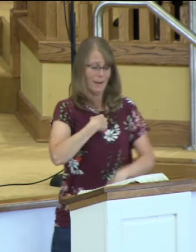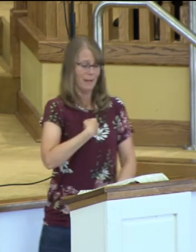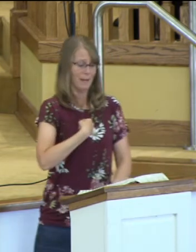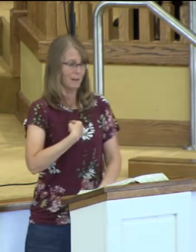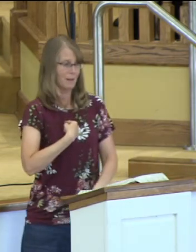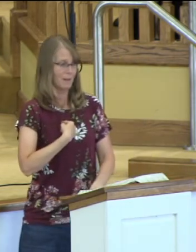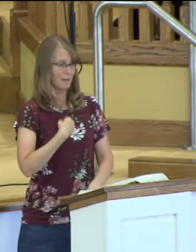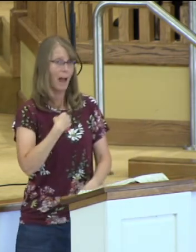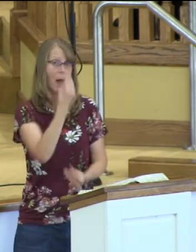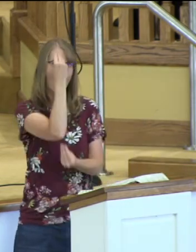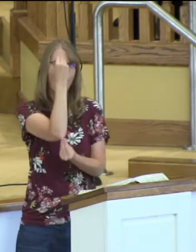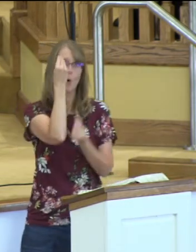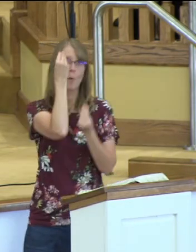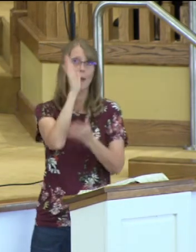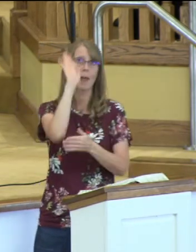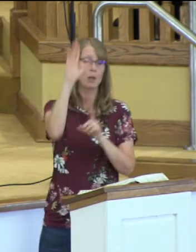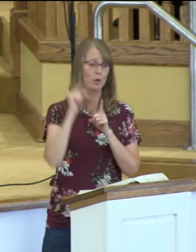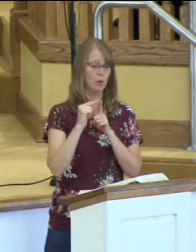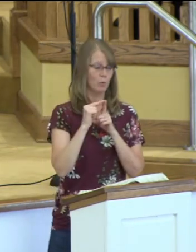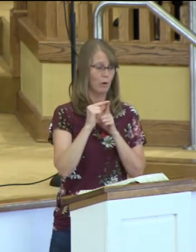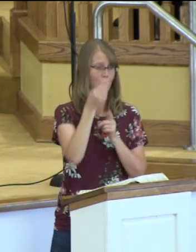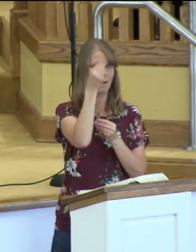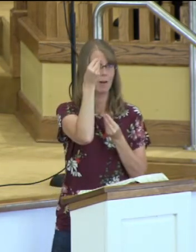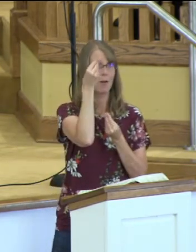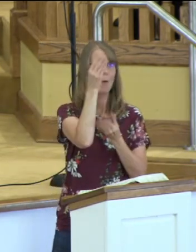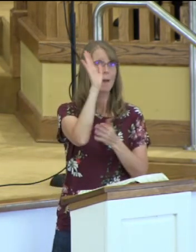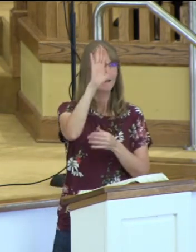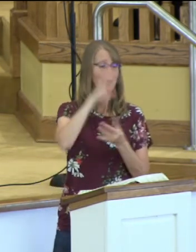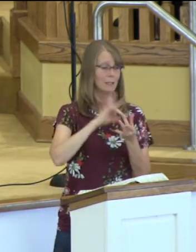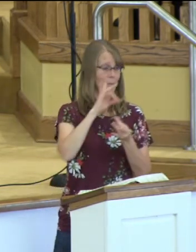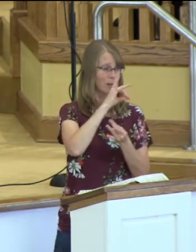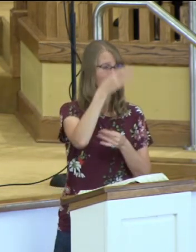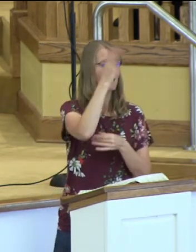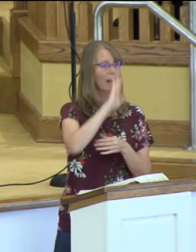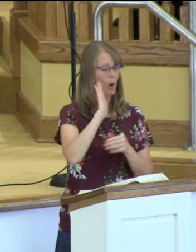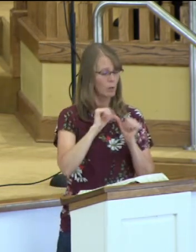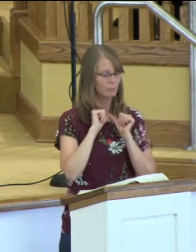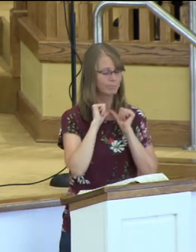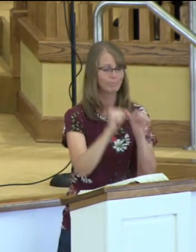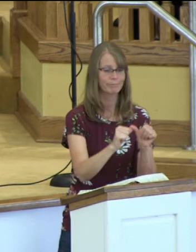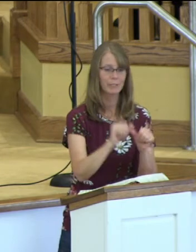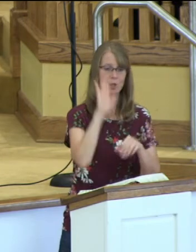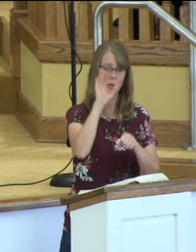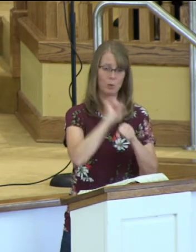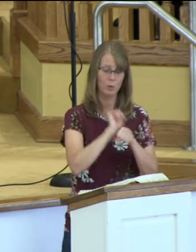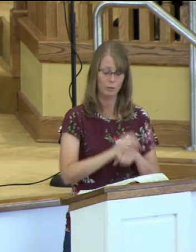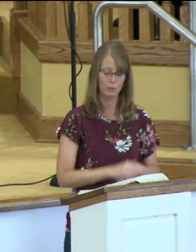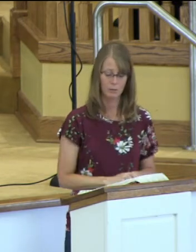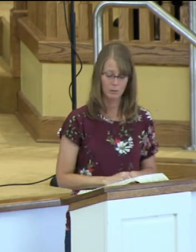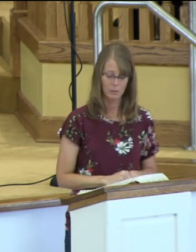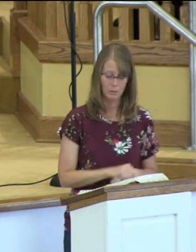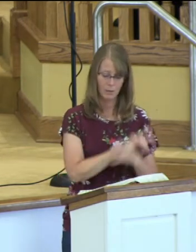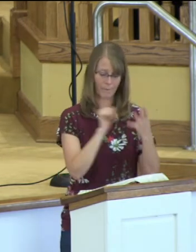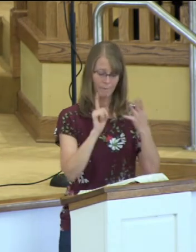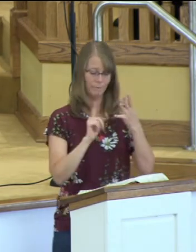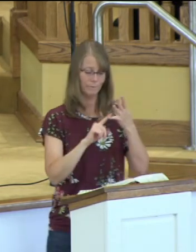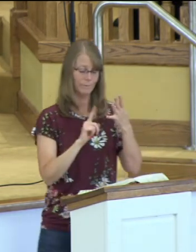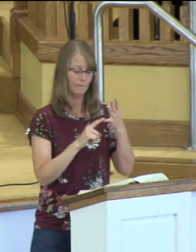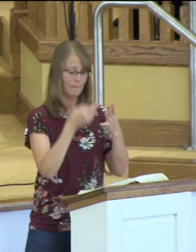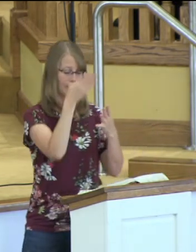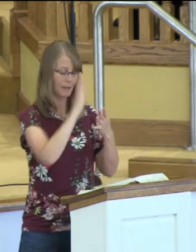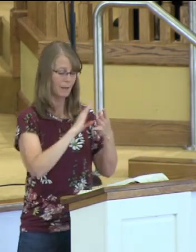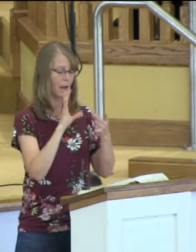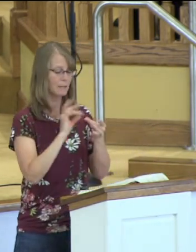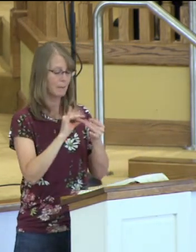obedient to his word and obedient to his Spirit, and God will continue the message. We find, fourthly, God's message will